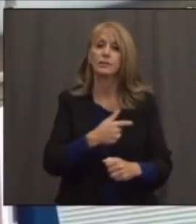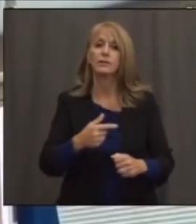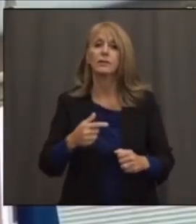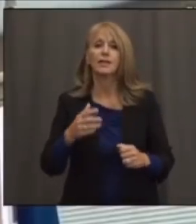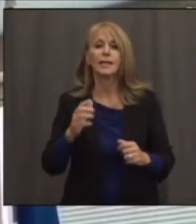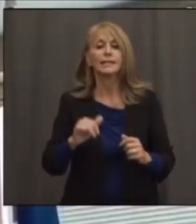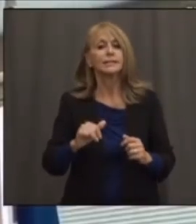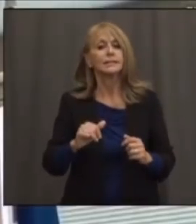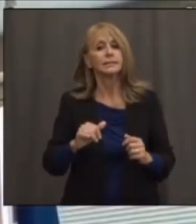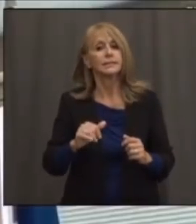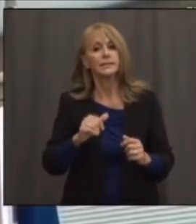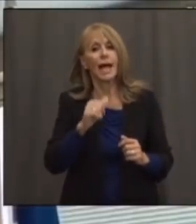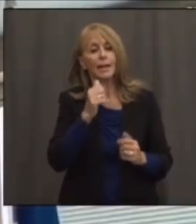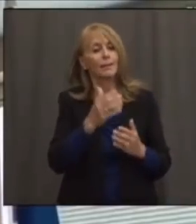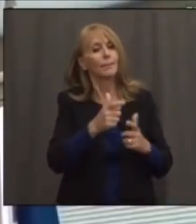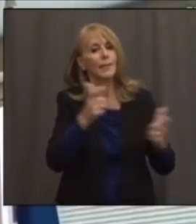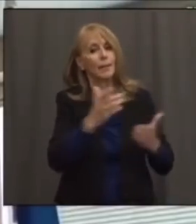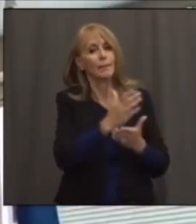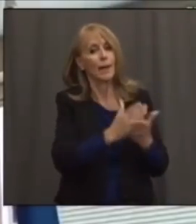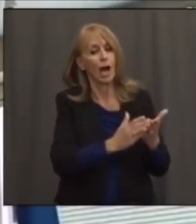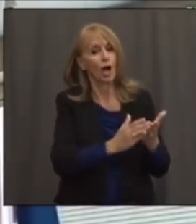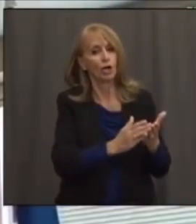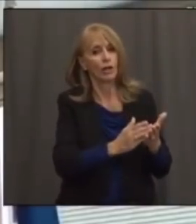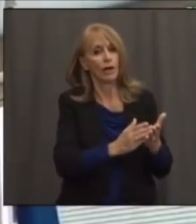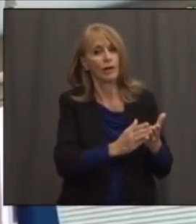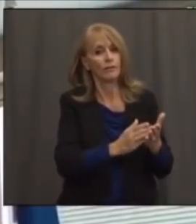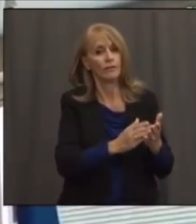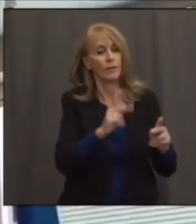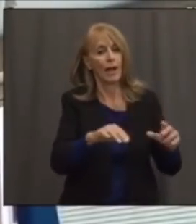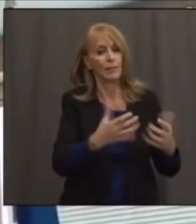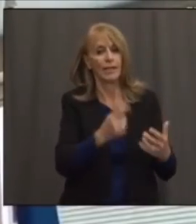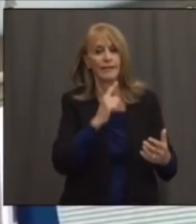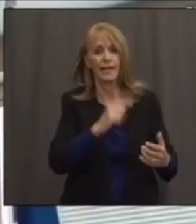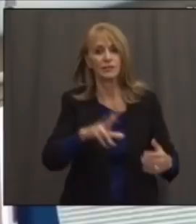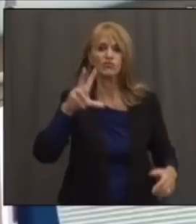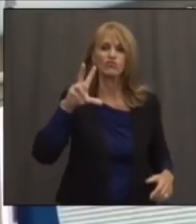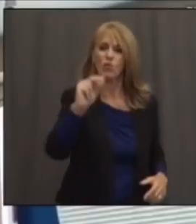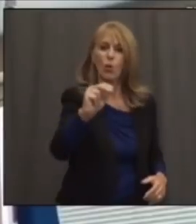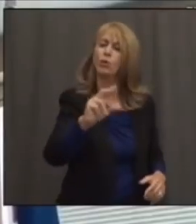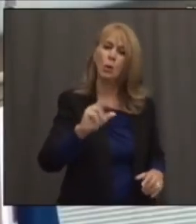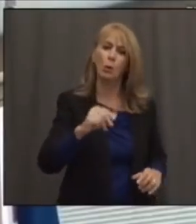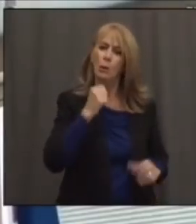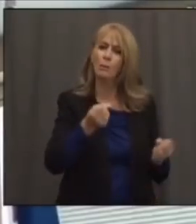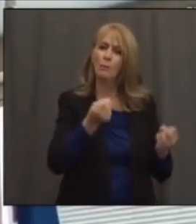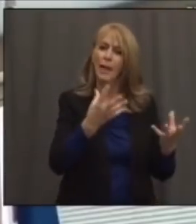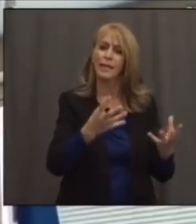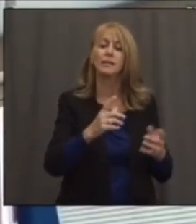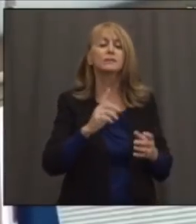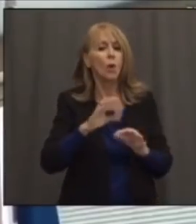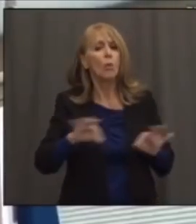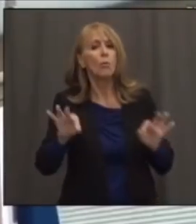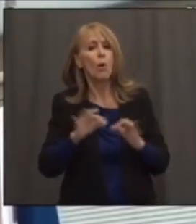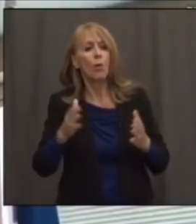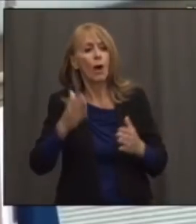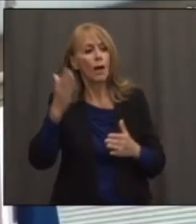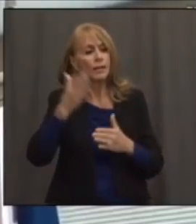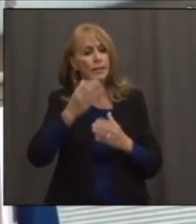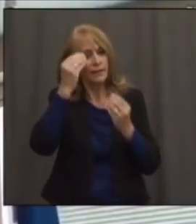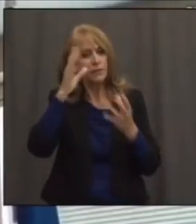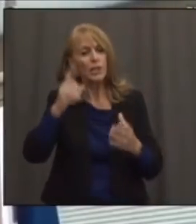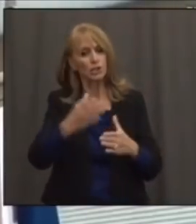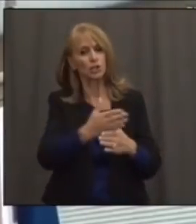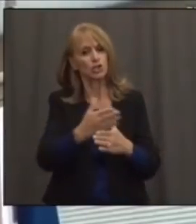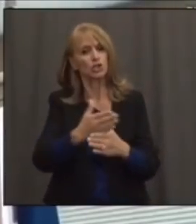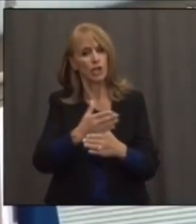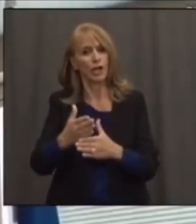small proportion of the population that are a hard no. So there's more information to be shared. We need to make sure